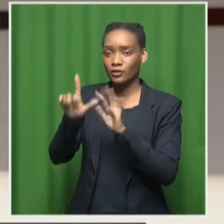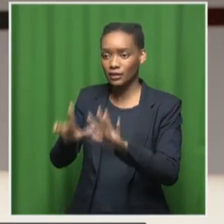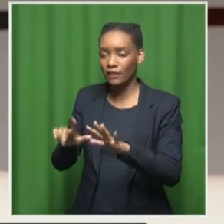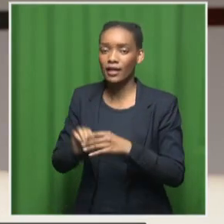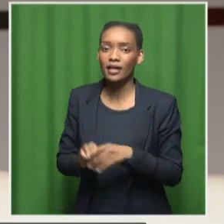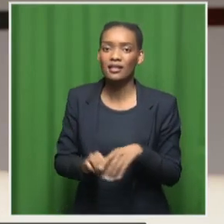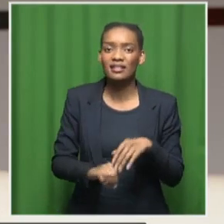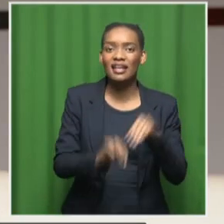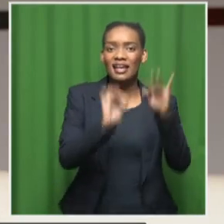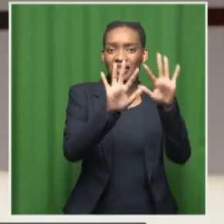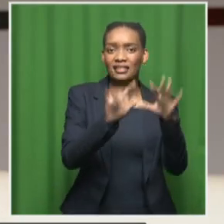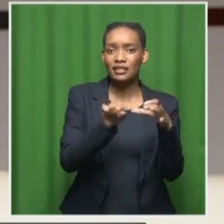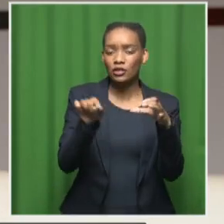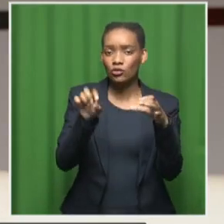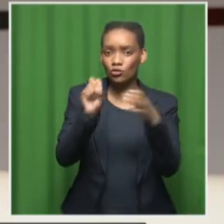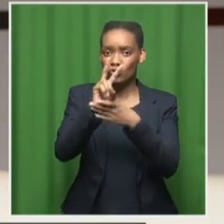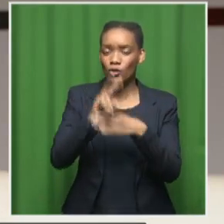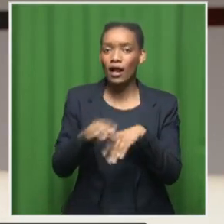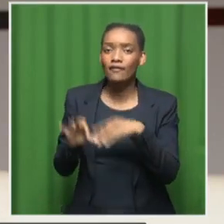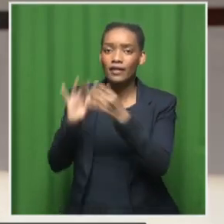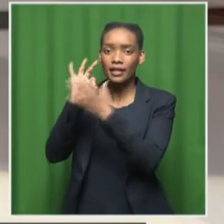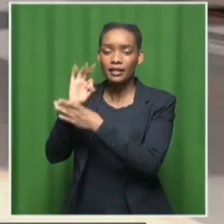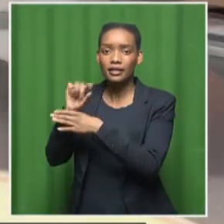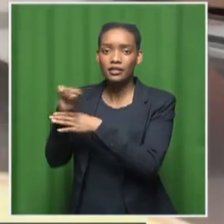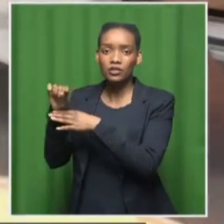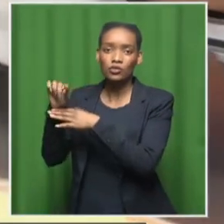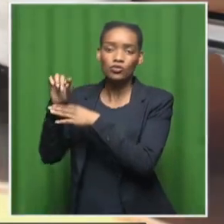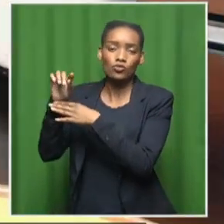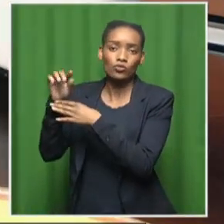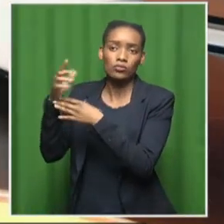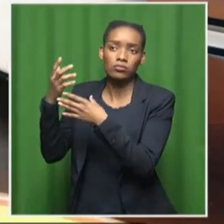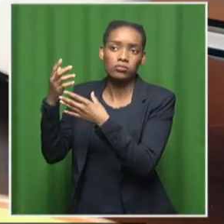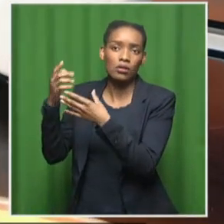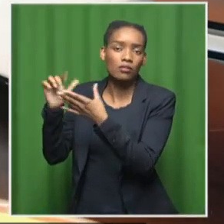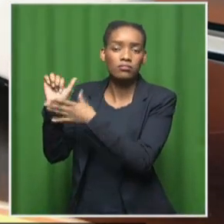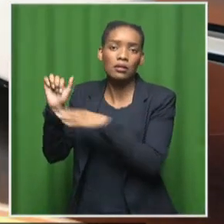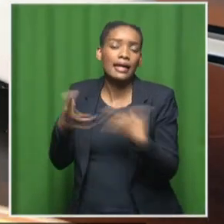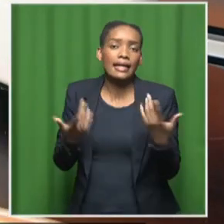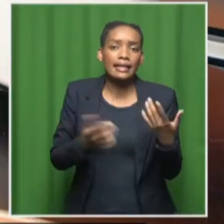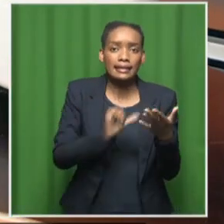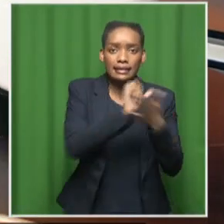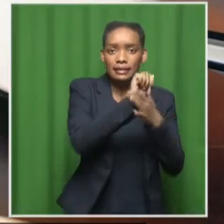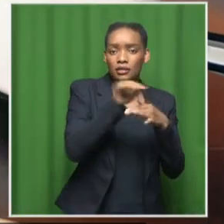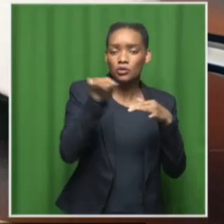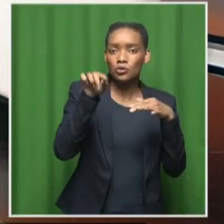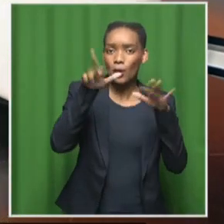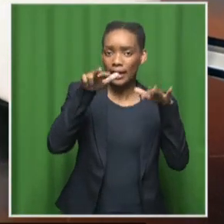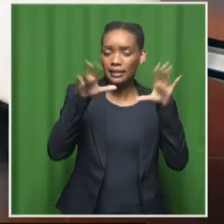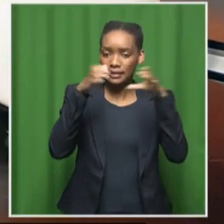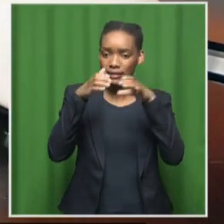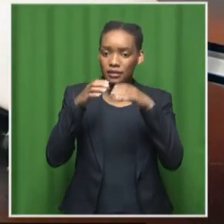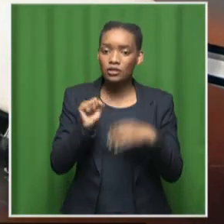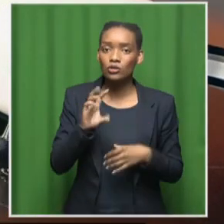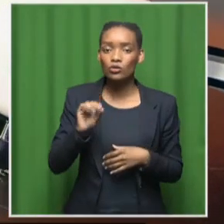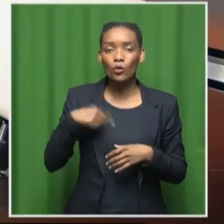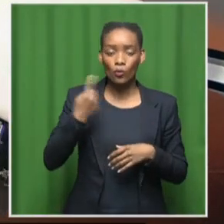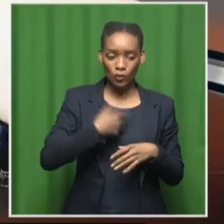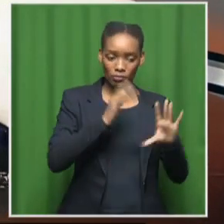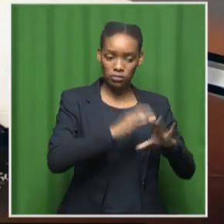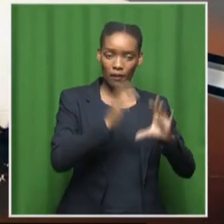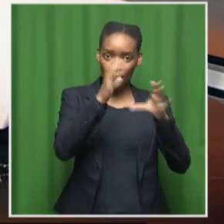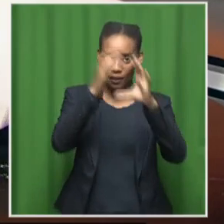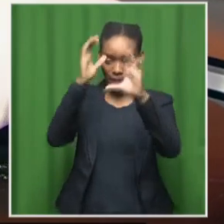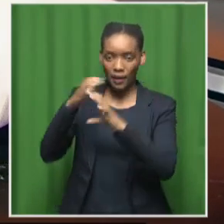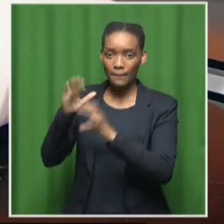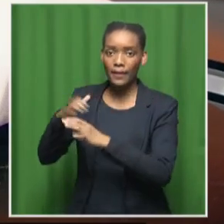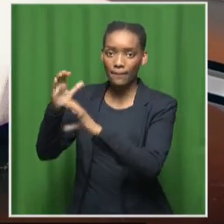12, then 13 to 15, 16 to 18. And so that was also another criteria that we looked at. And then